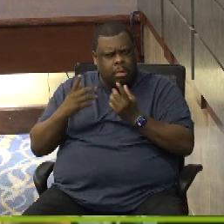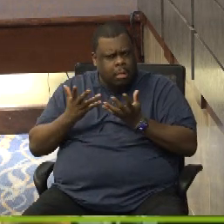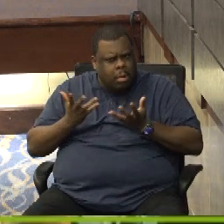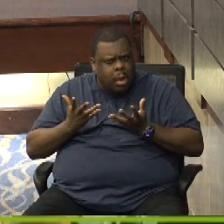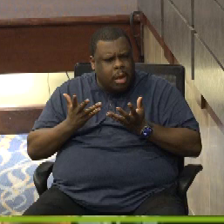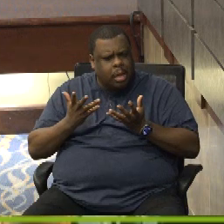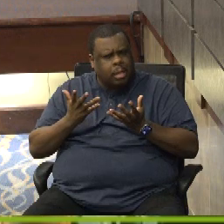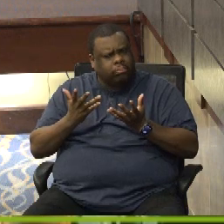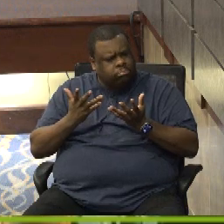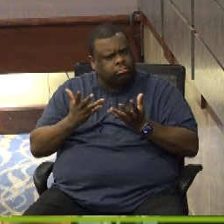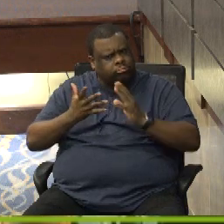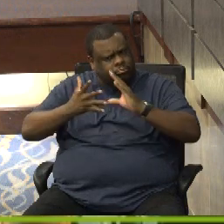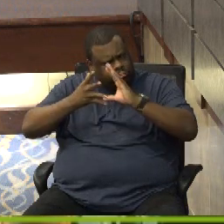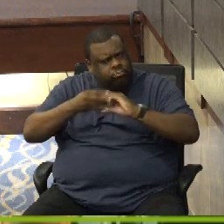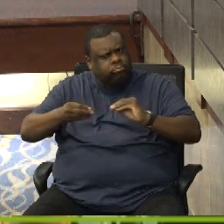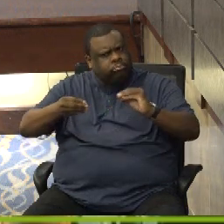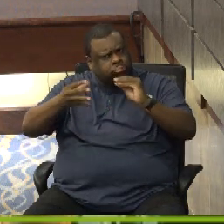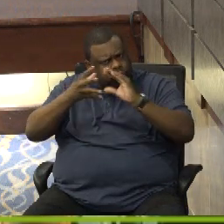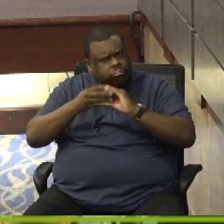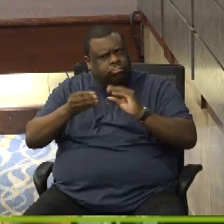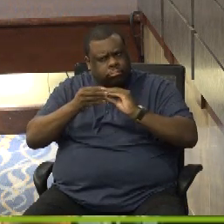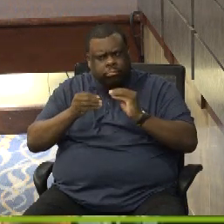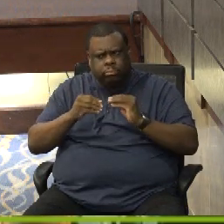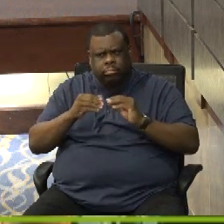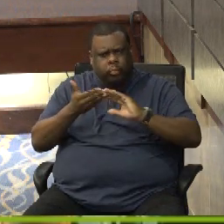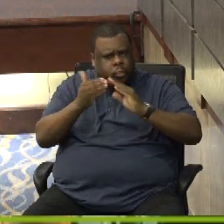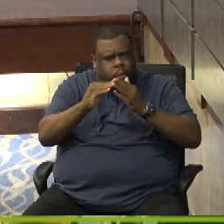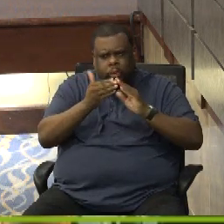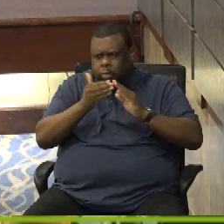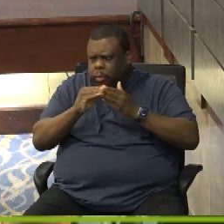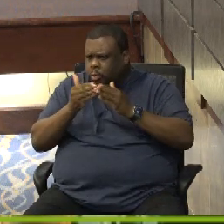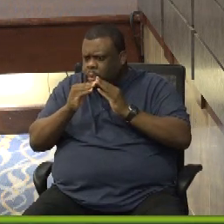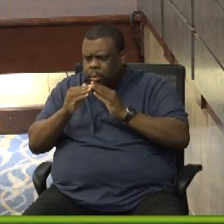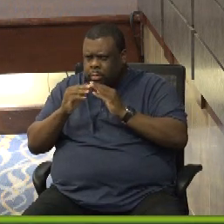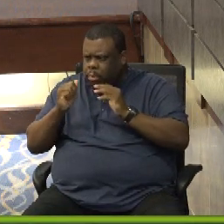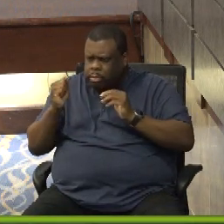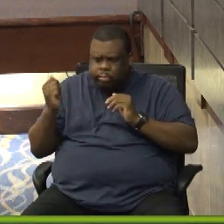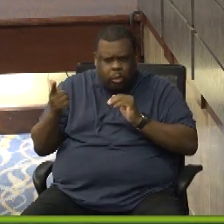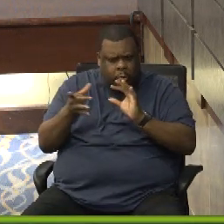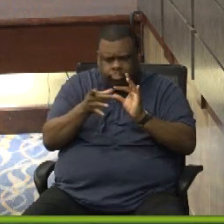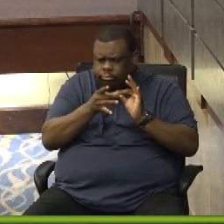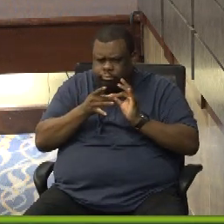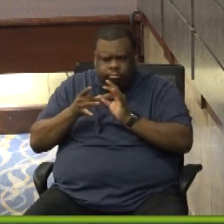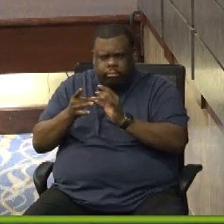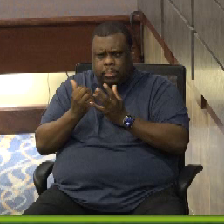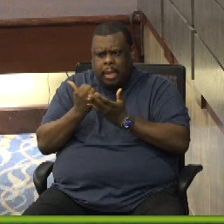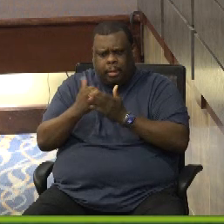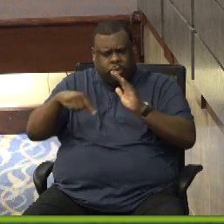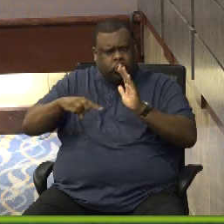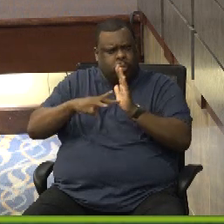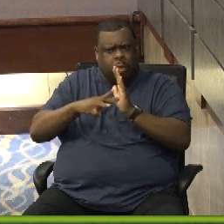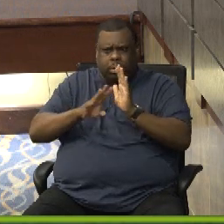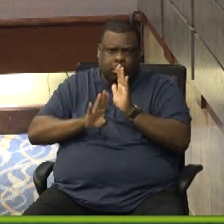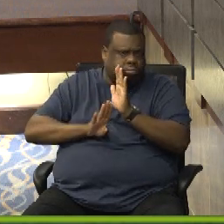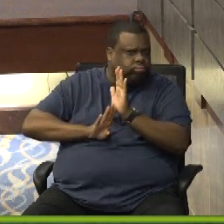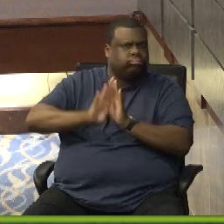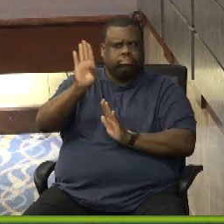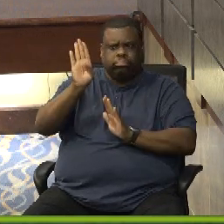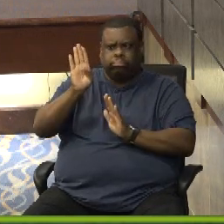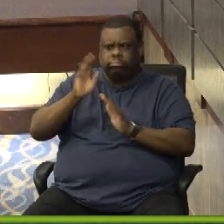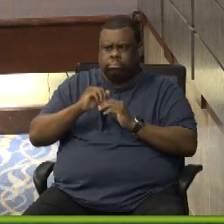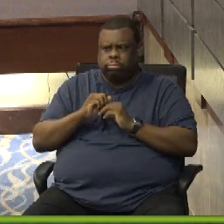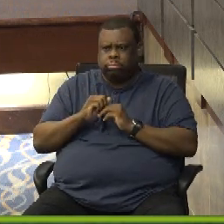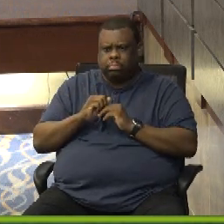We are defined by the communities that come together to bring our city to life. And it's time for the people who've built